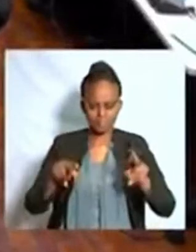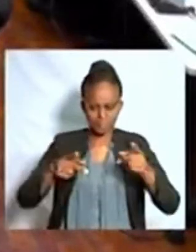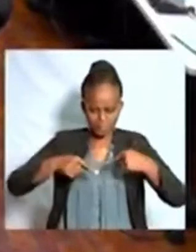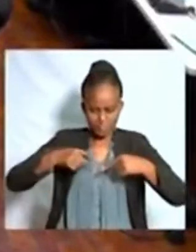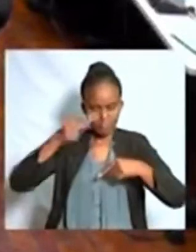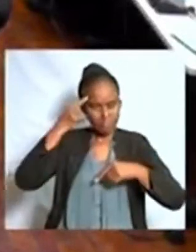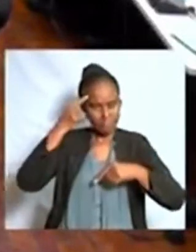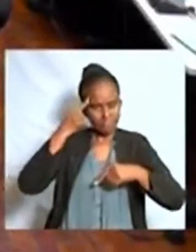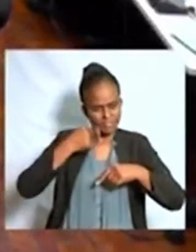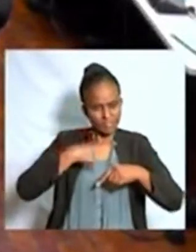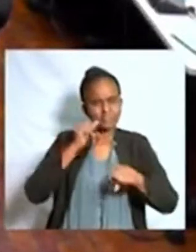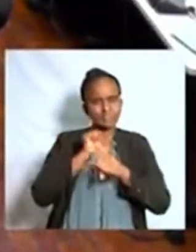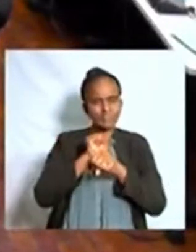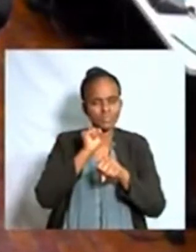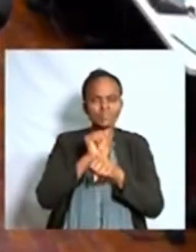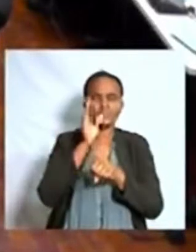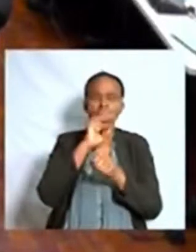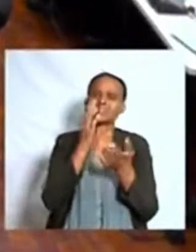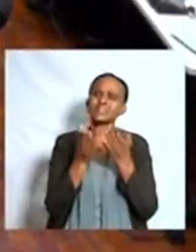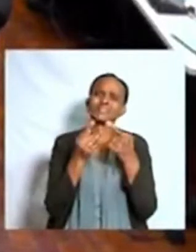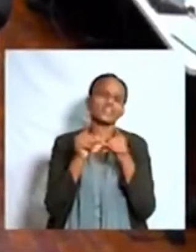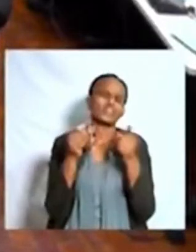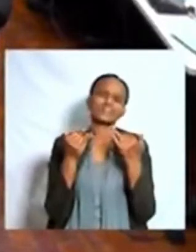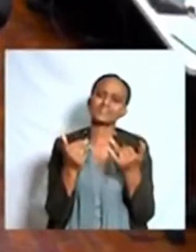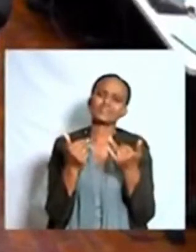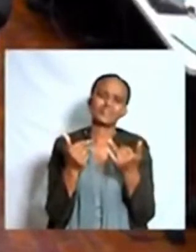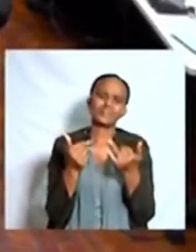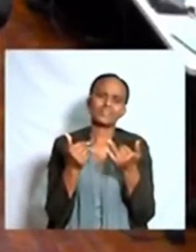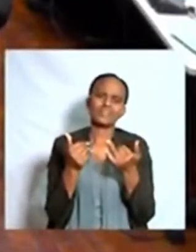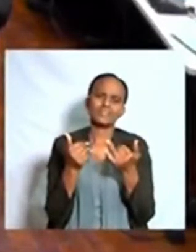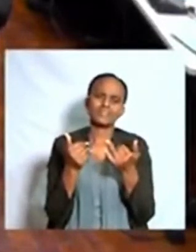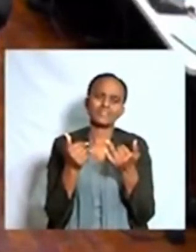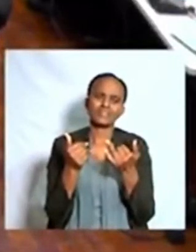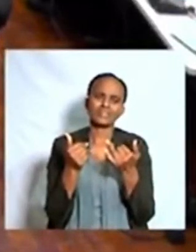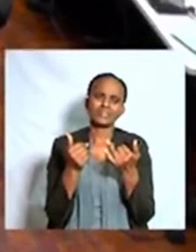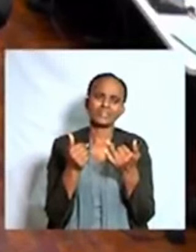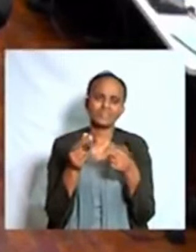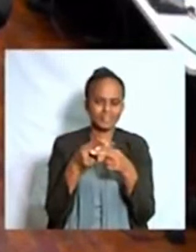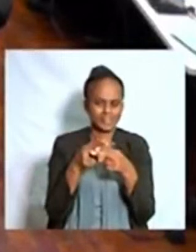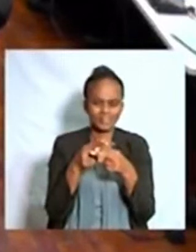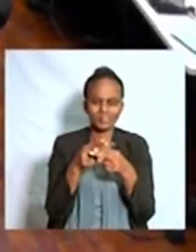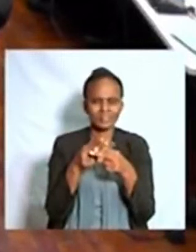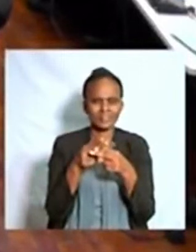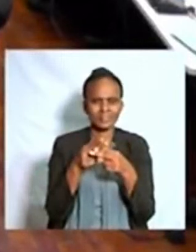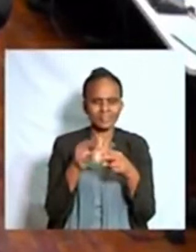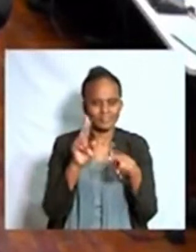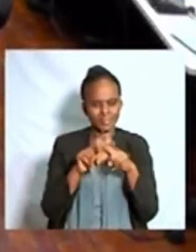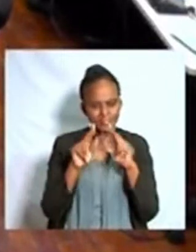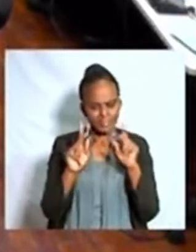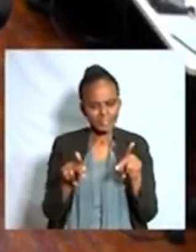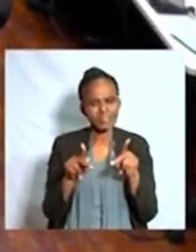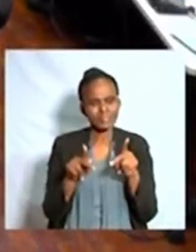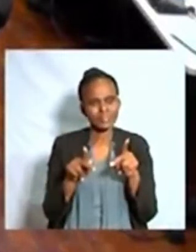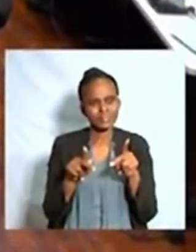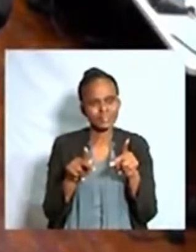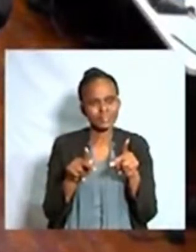I worked for maybe is different from a what short is one, existing. a short Yeah, local it is government. a short one, Chair. Chair, as